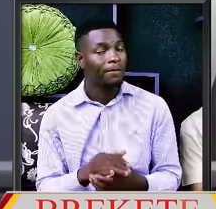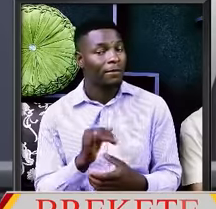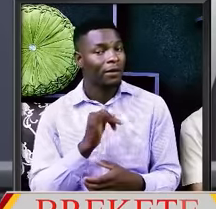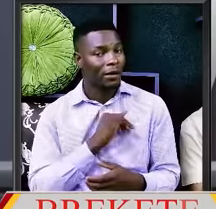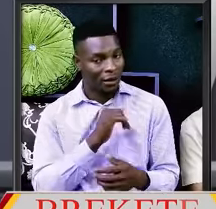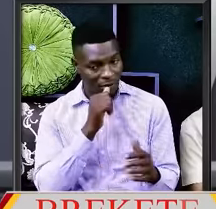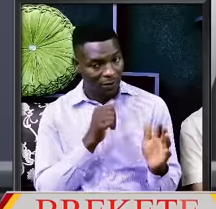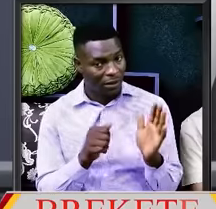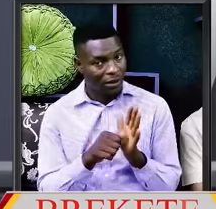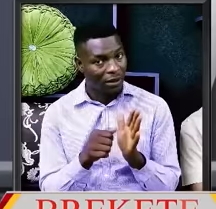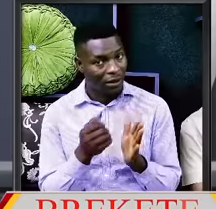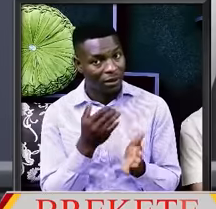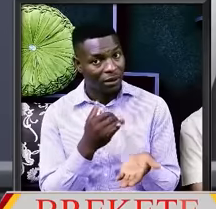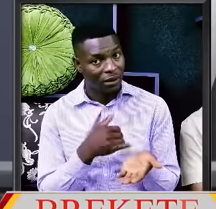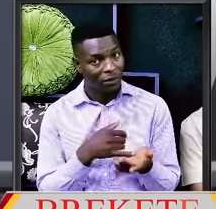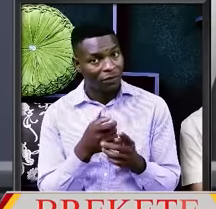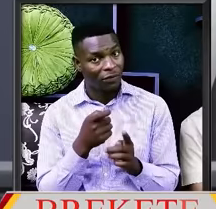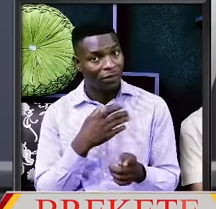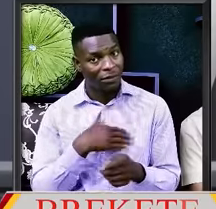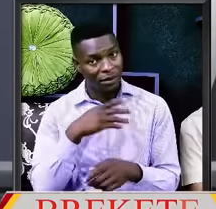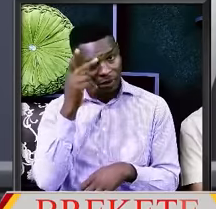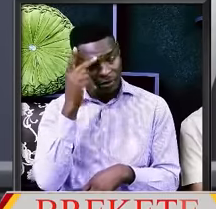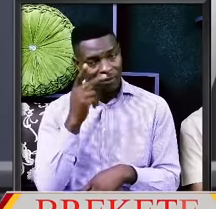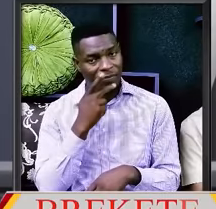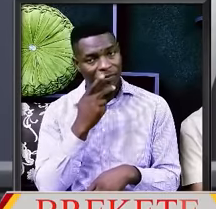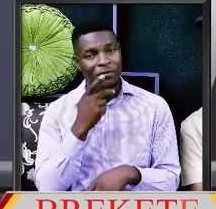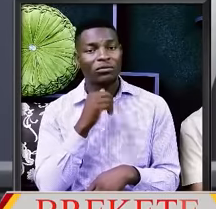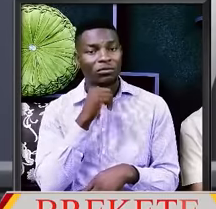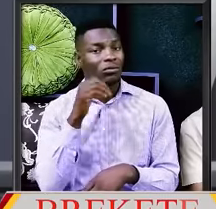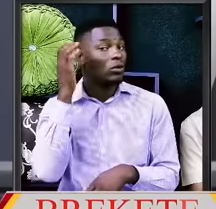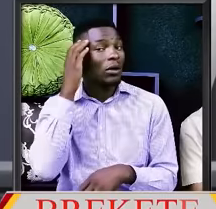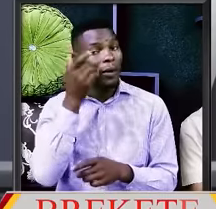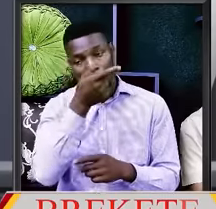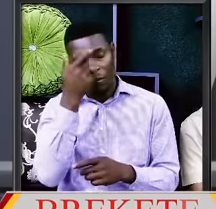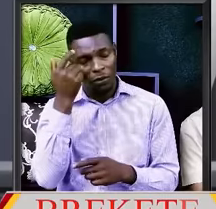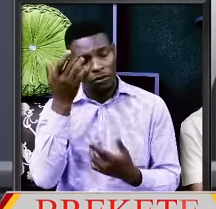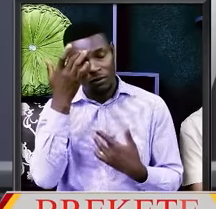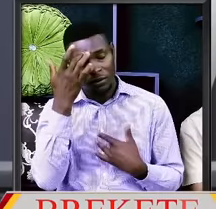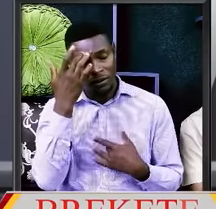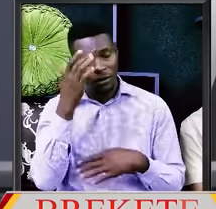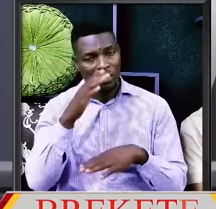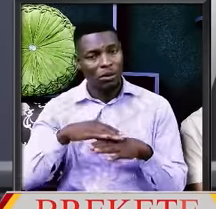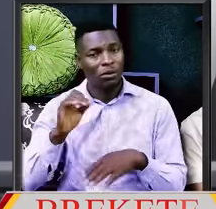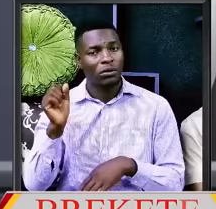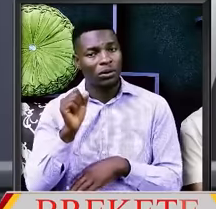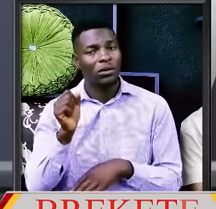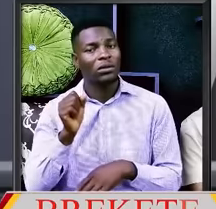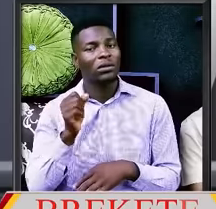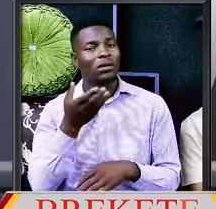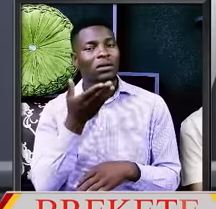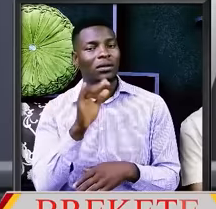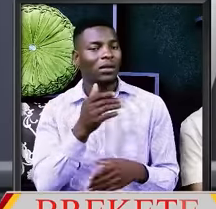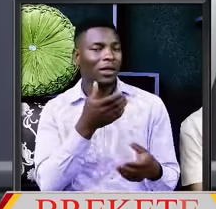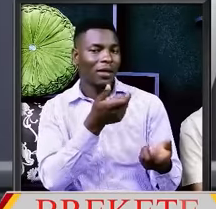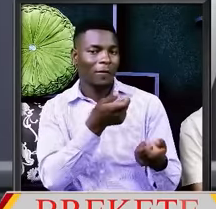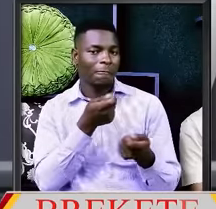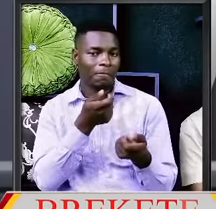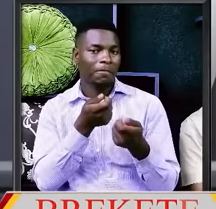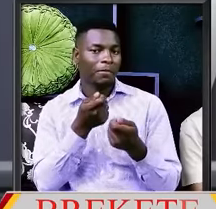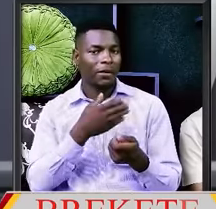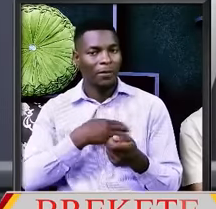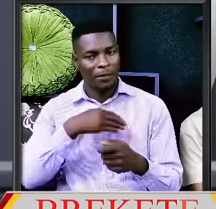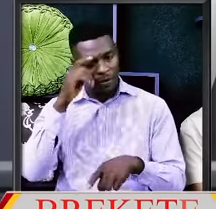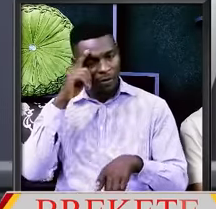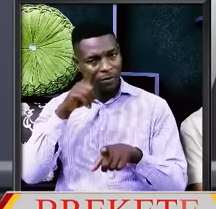maybe for no hair because they know well. Nine, on Saturday, they can't drag this my brother from zone